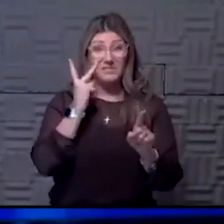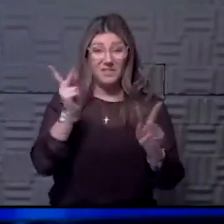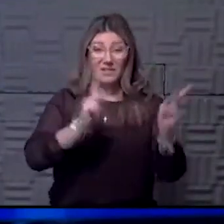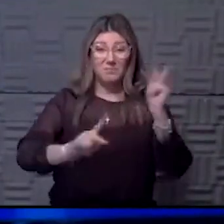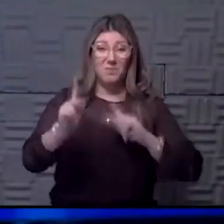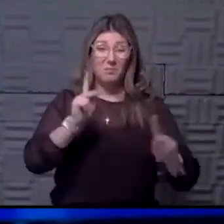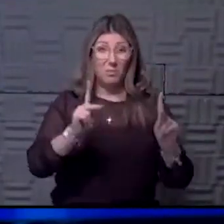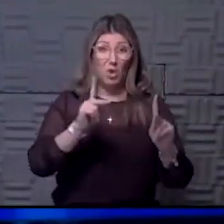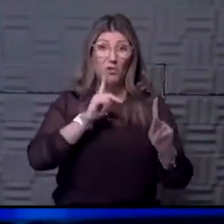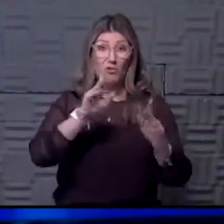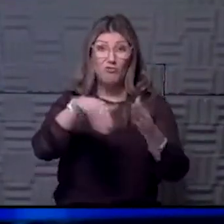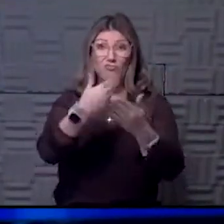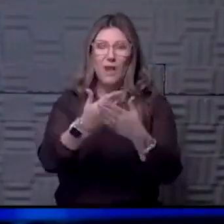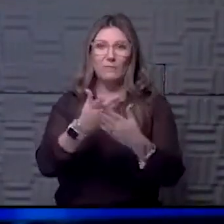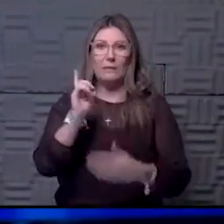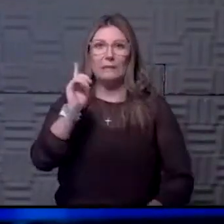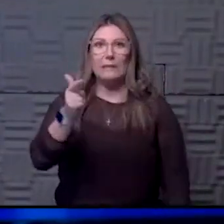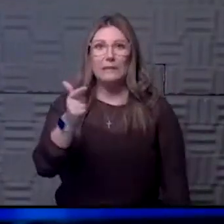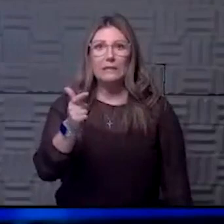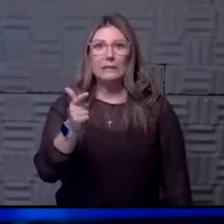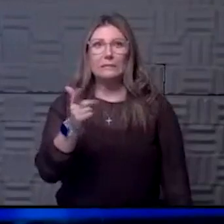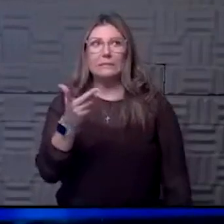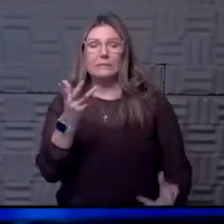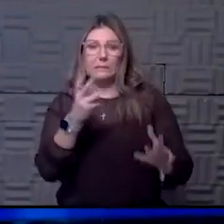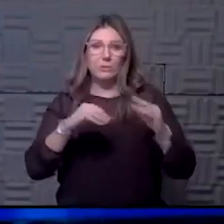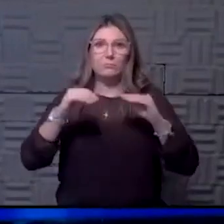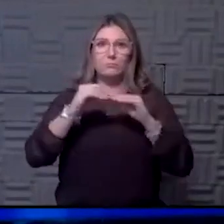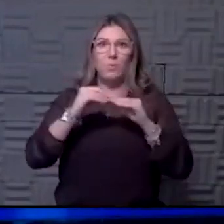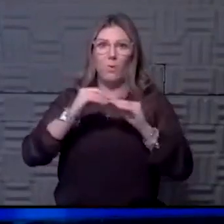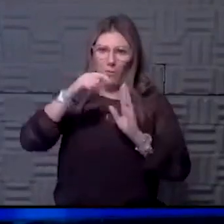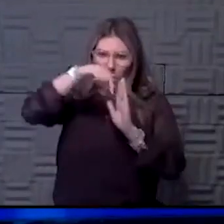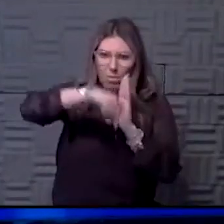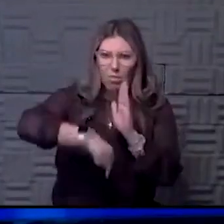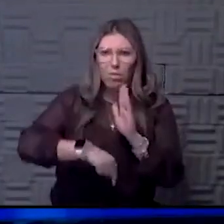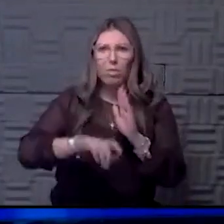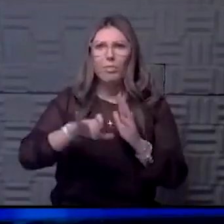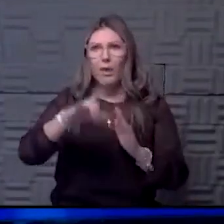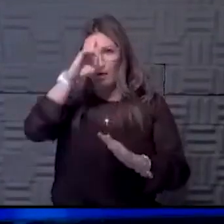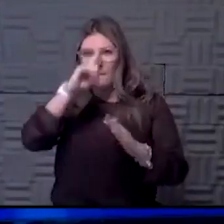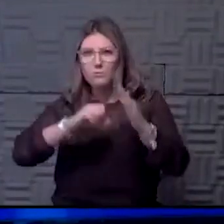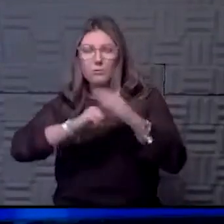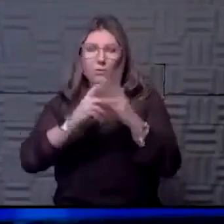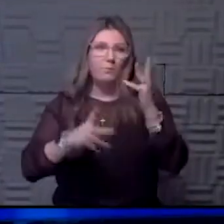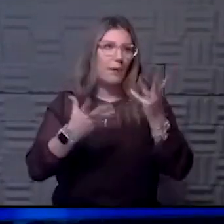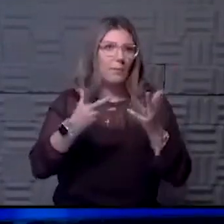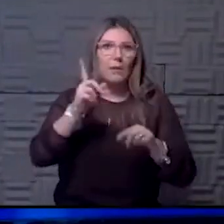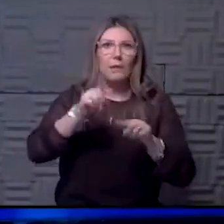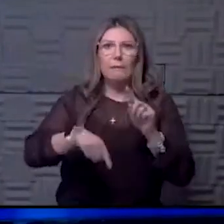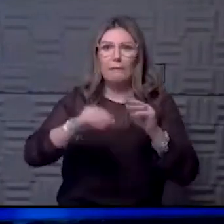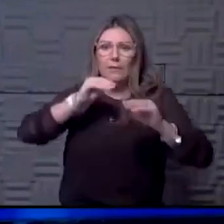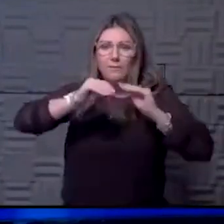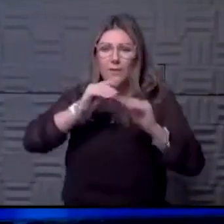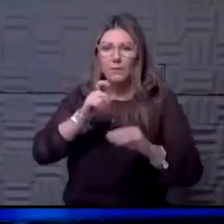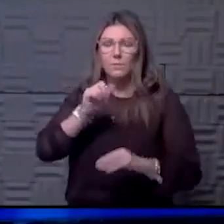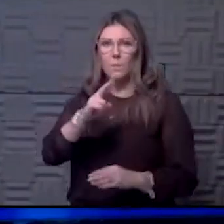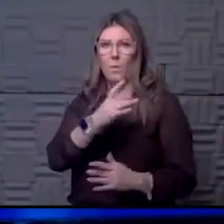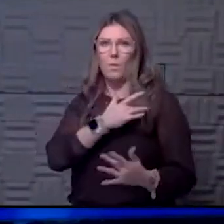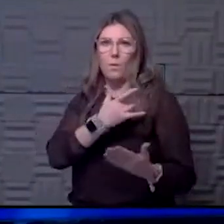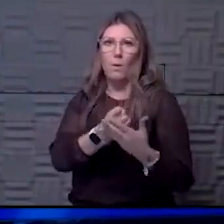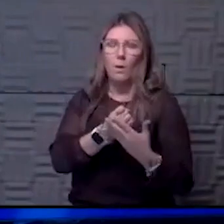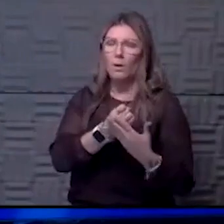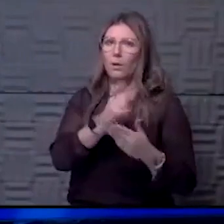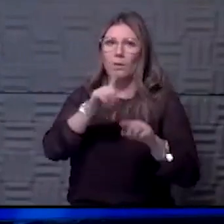coming in later. And at that point, things are a little more progressed, like that stroke may no longer be reversible, that heart attack may no longer be reversible.